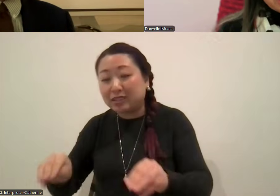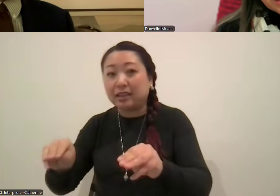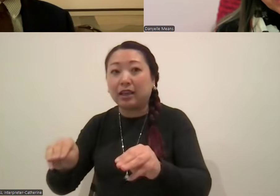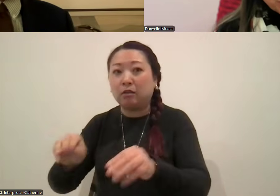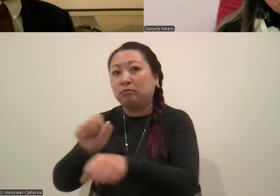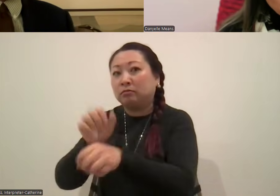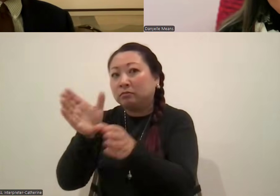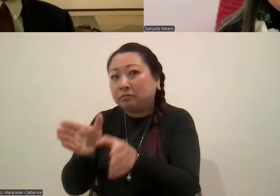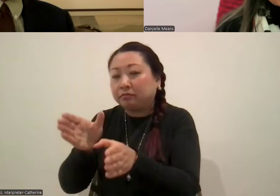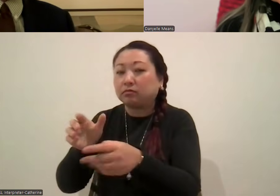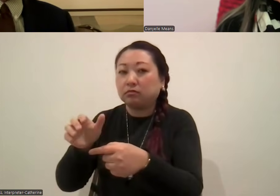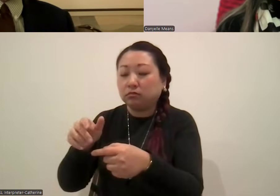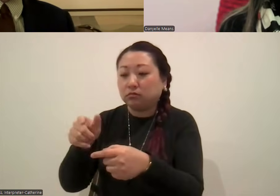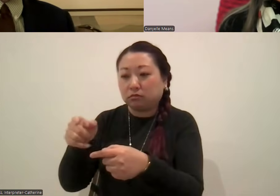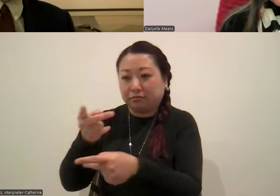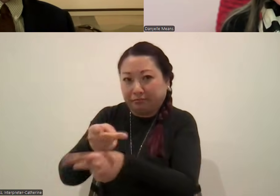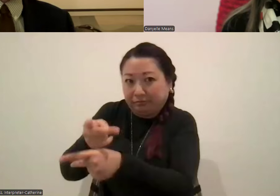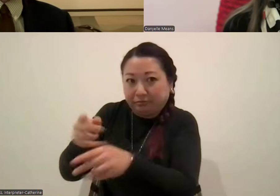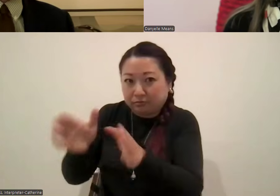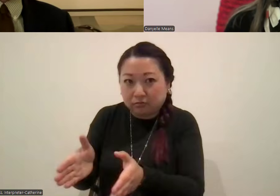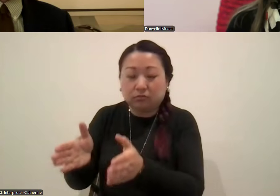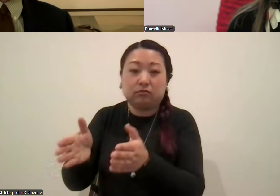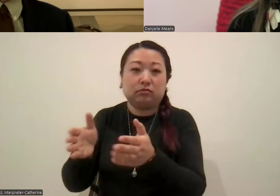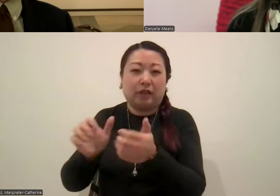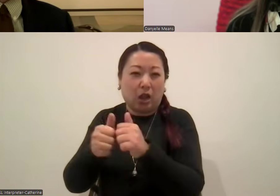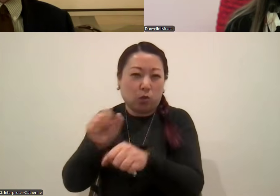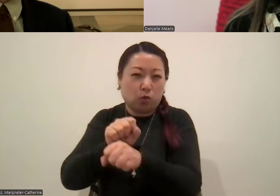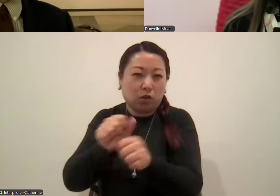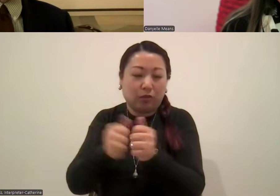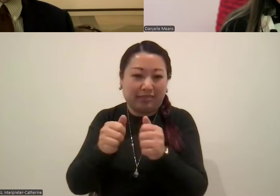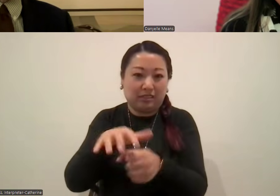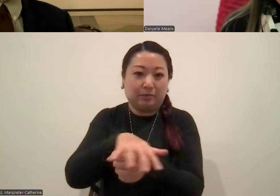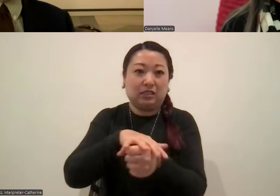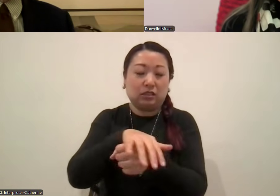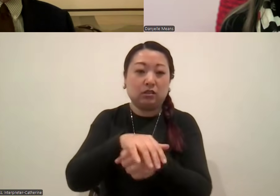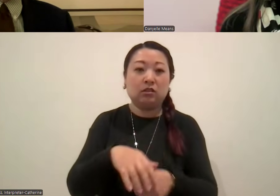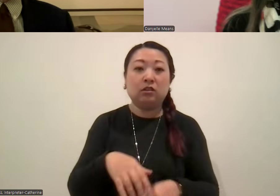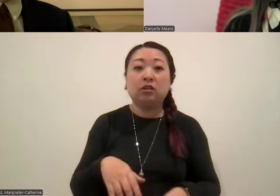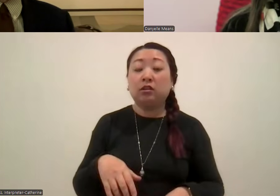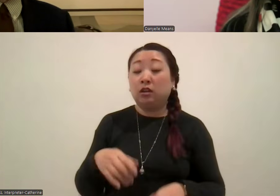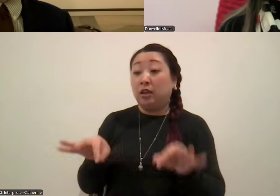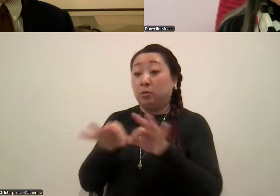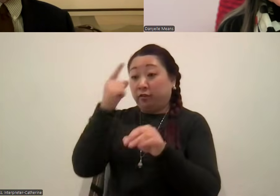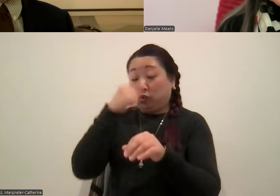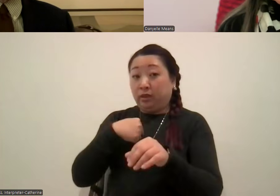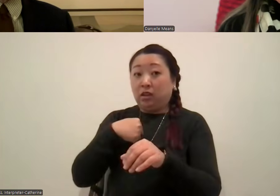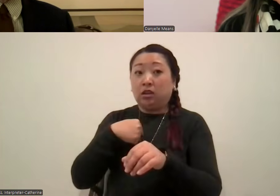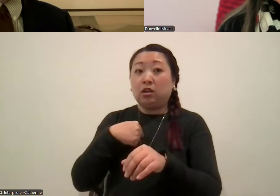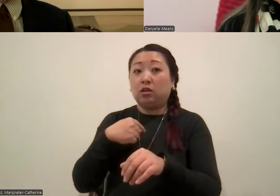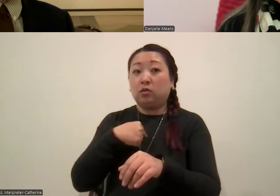to me were establishing, when I got here, the cultural